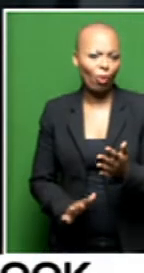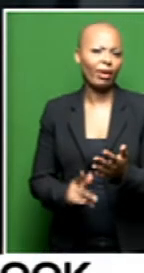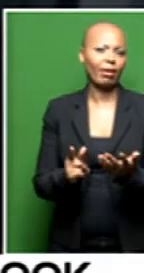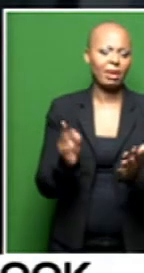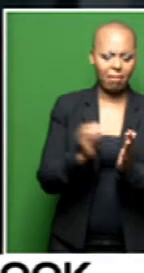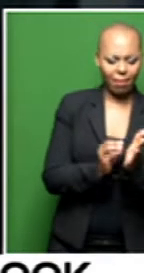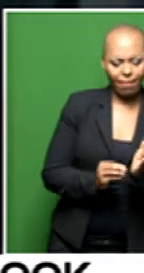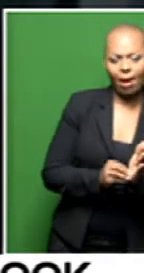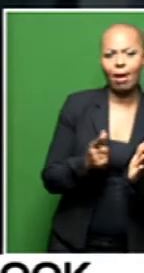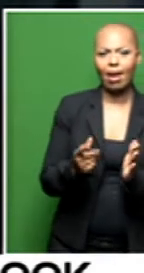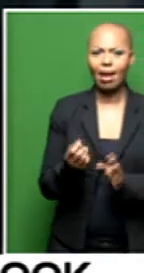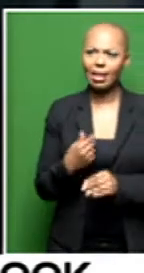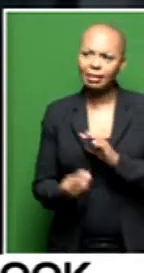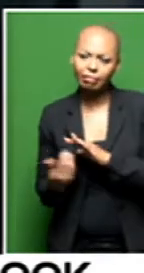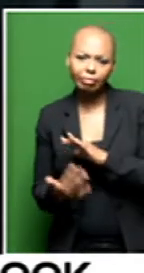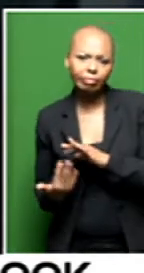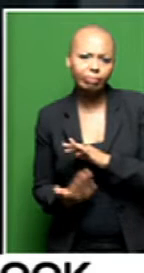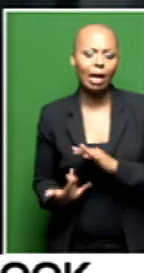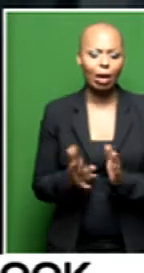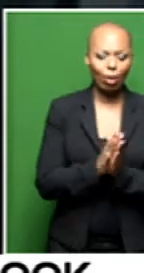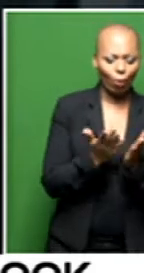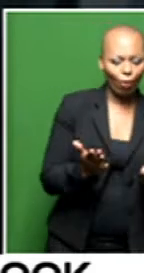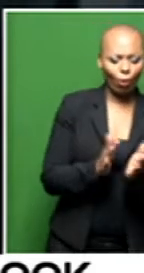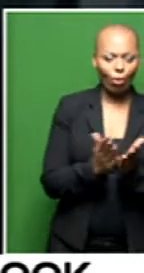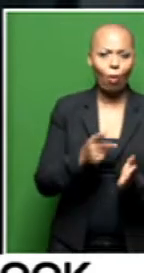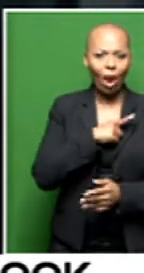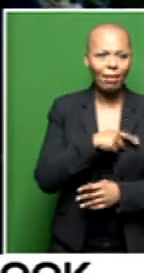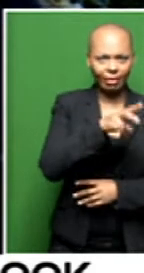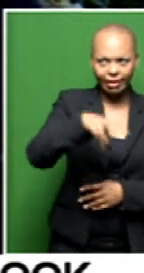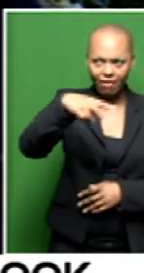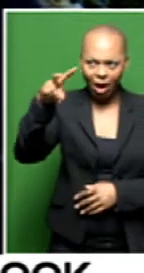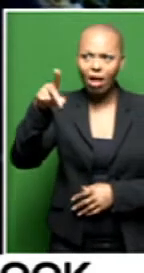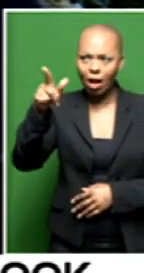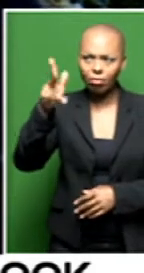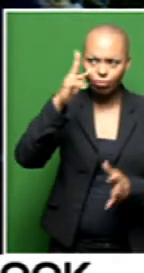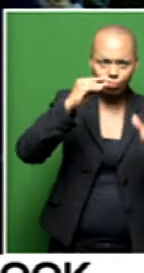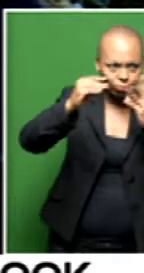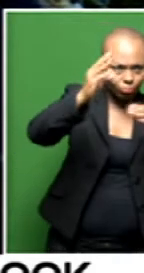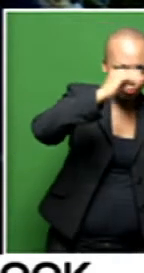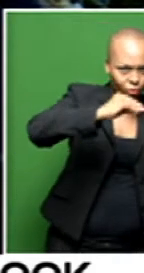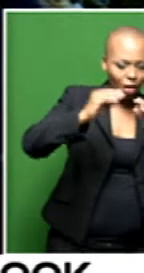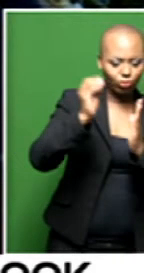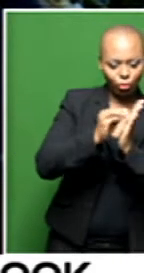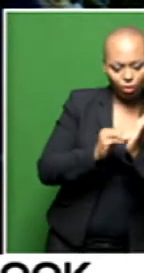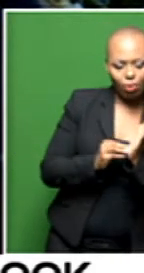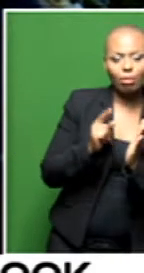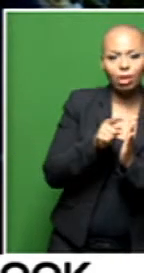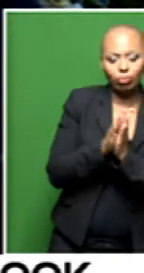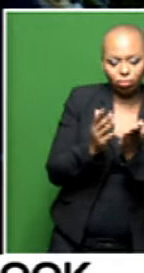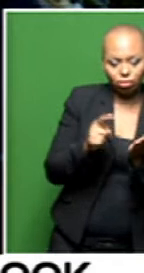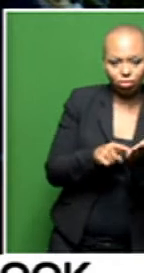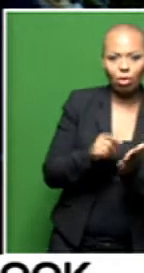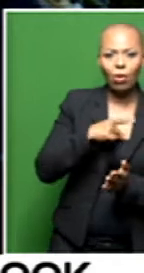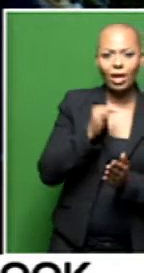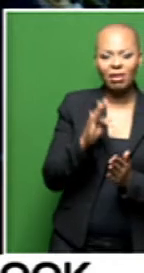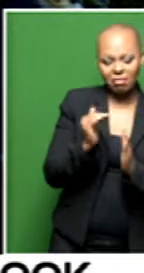who inspire me to cook. It's recipes I got on my travels. And it's simple and easy food. I always joke and I say, if you can cook with ingredients you find